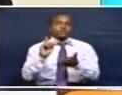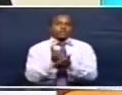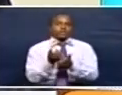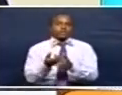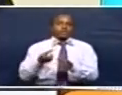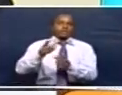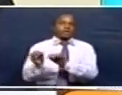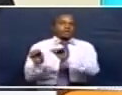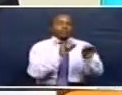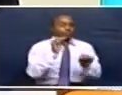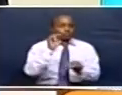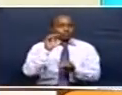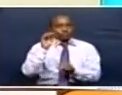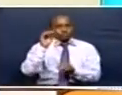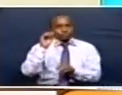I lived in a wooden shack